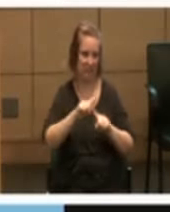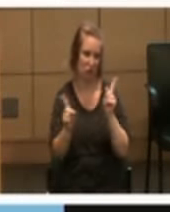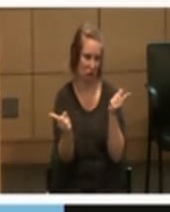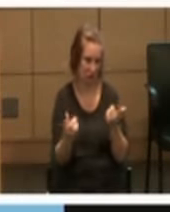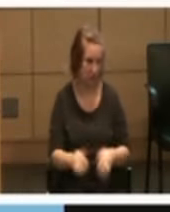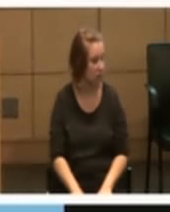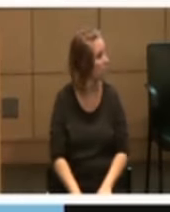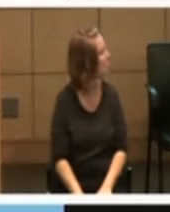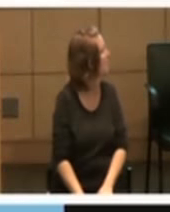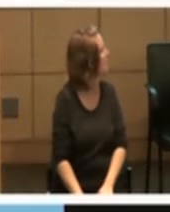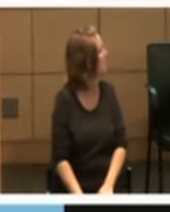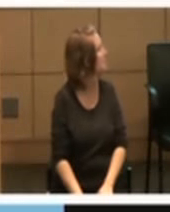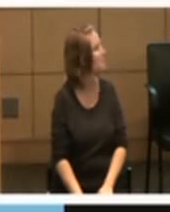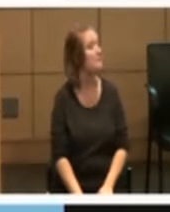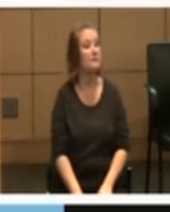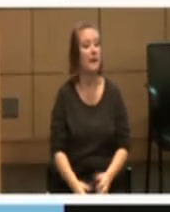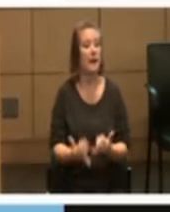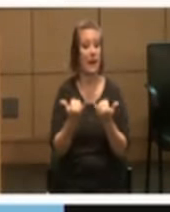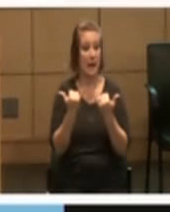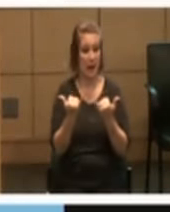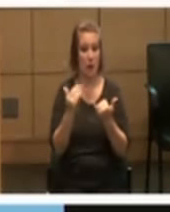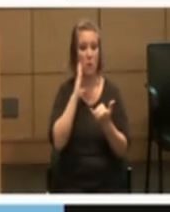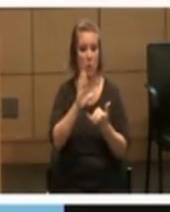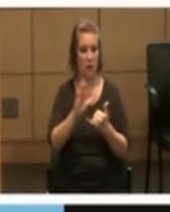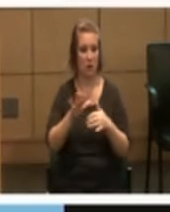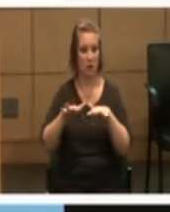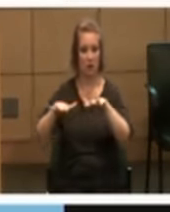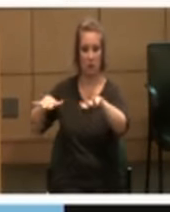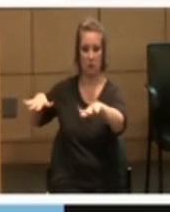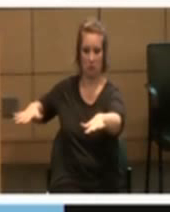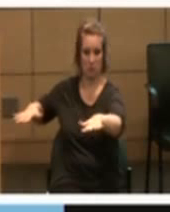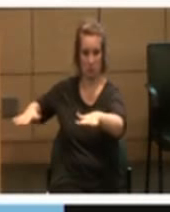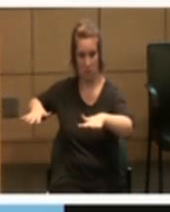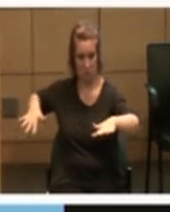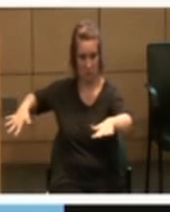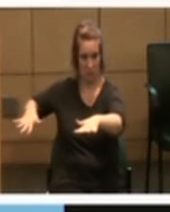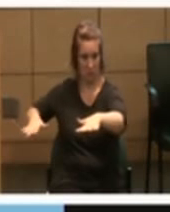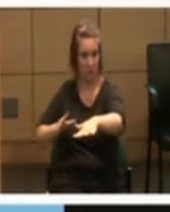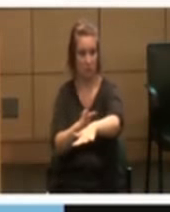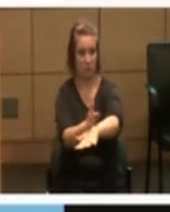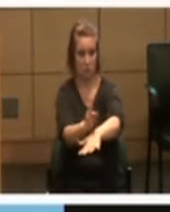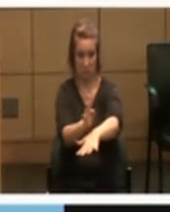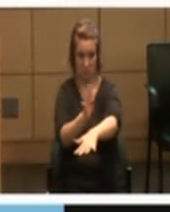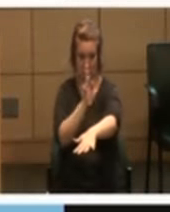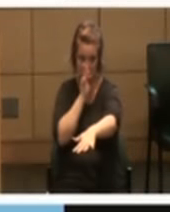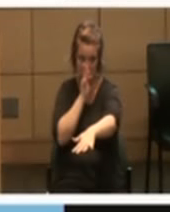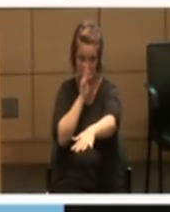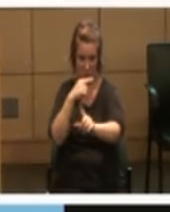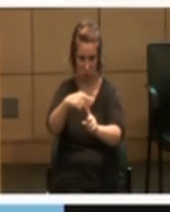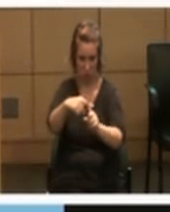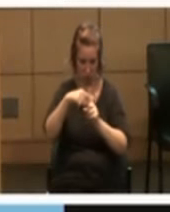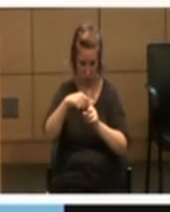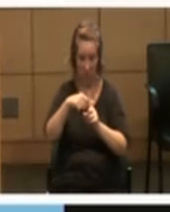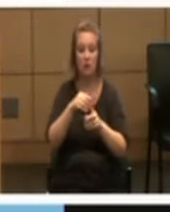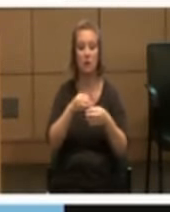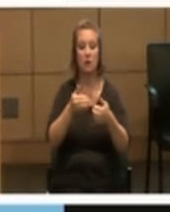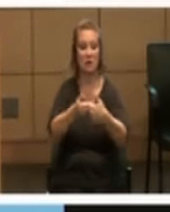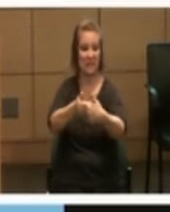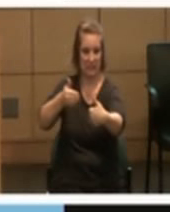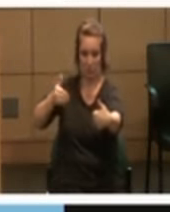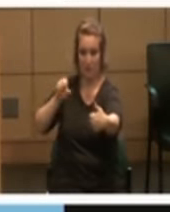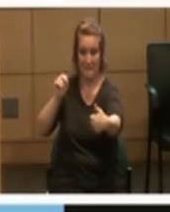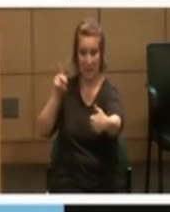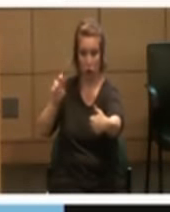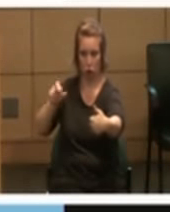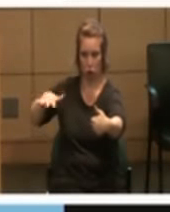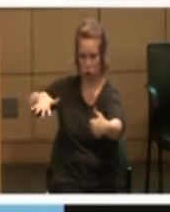We then do our spatial separation. So we have our target speech coming from the front, and then we spatially separate our masker to